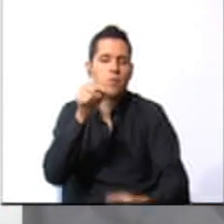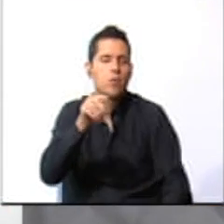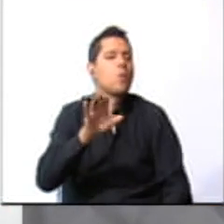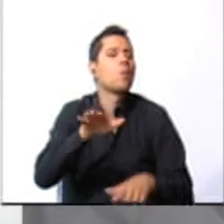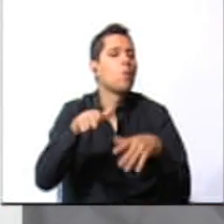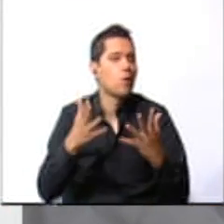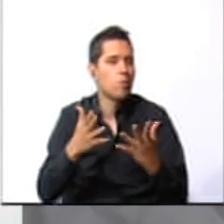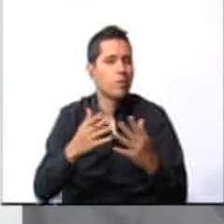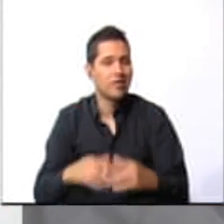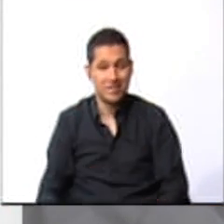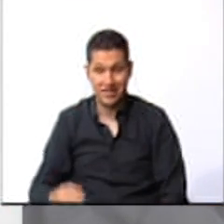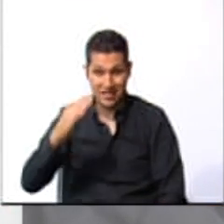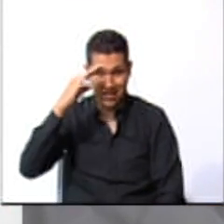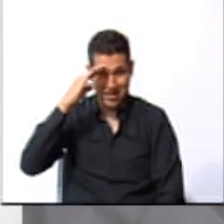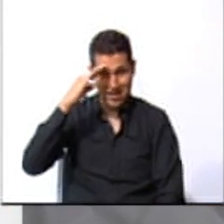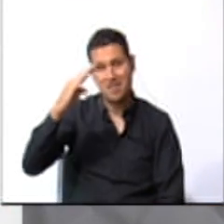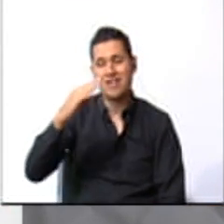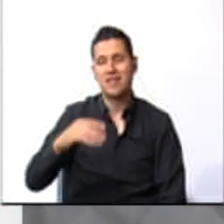Hello.